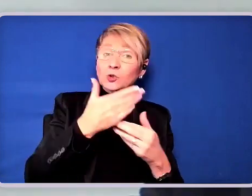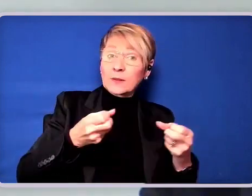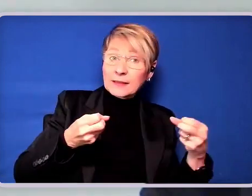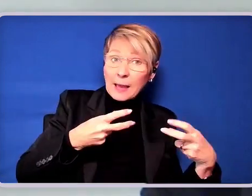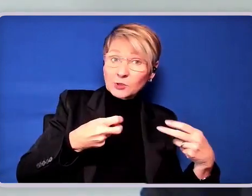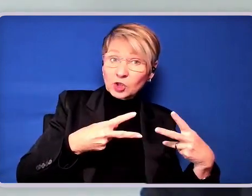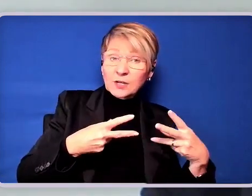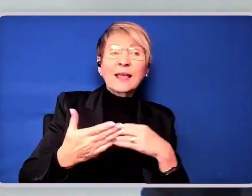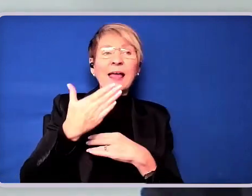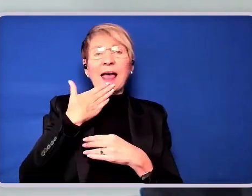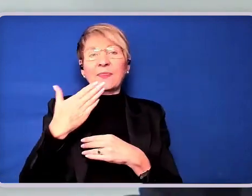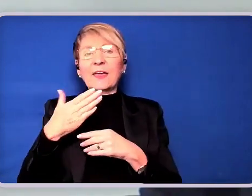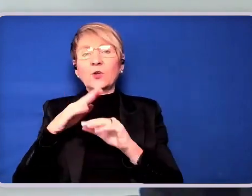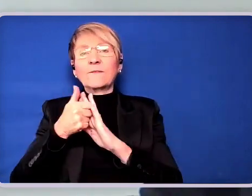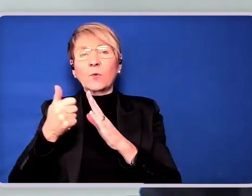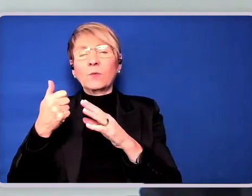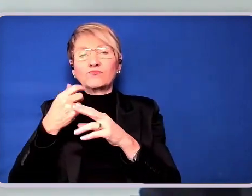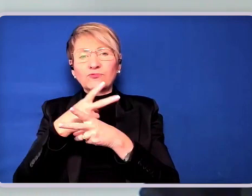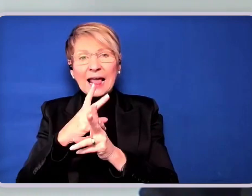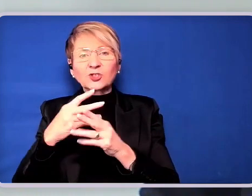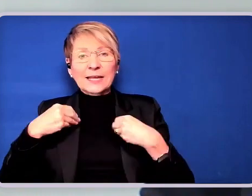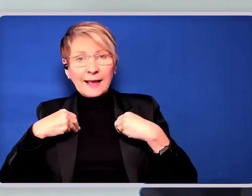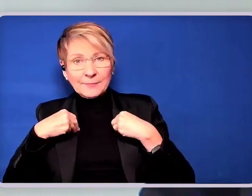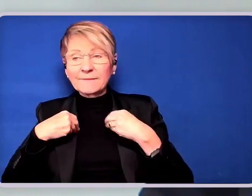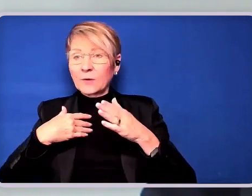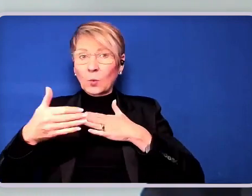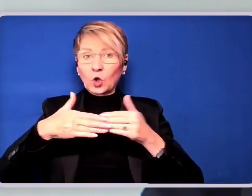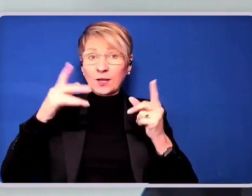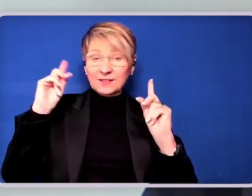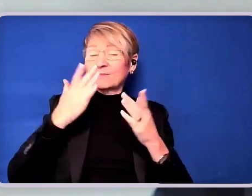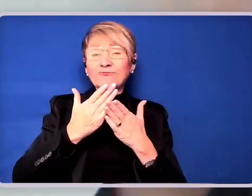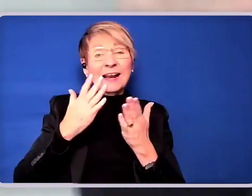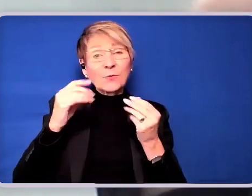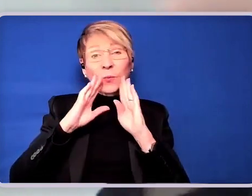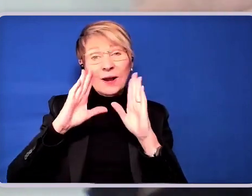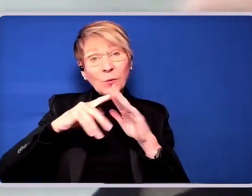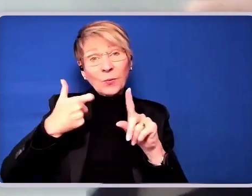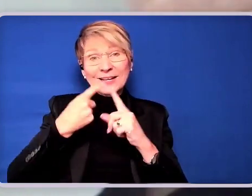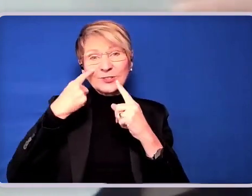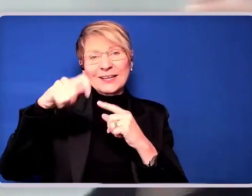bringing this production to you today. Have a wonderful week, everyone, and we'll see you next time.